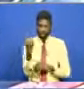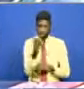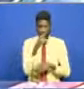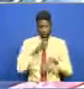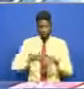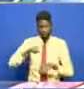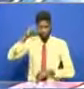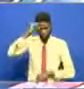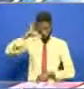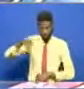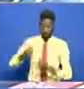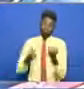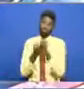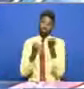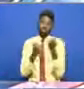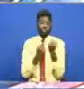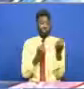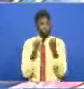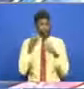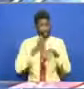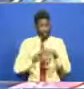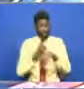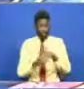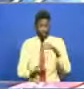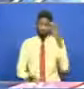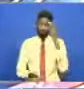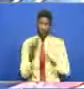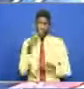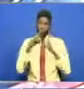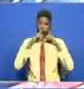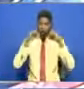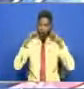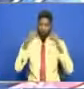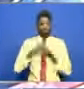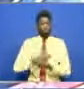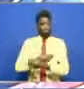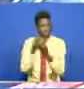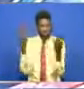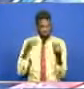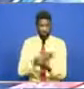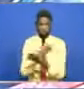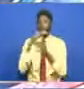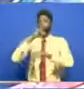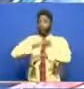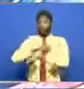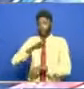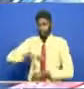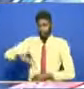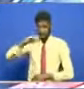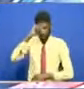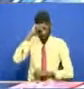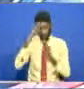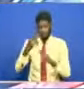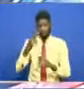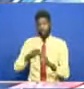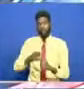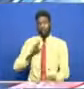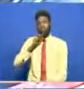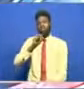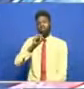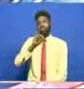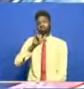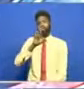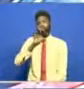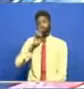government. Speaking while commencing the distribution of the masks to schools, Area Governor James Nyoro said it is the duty of the